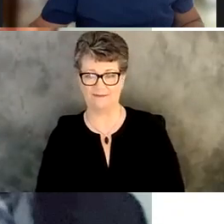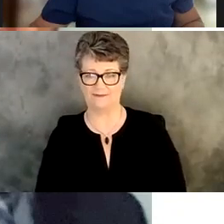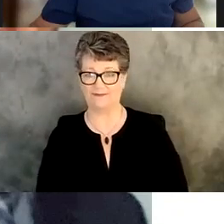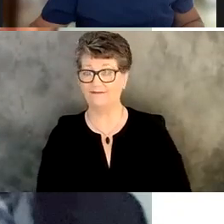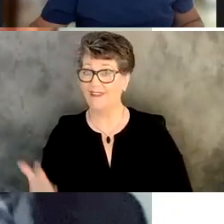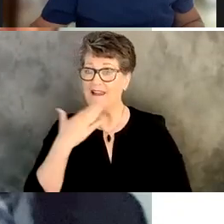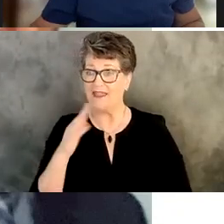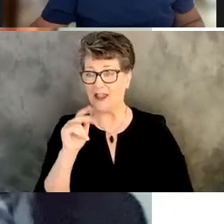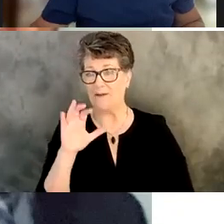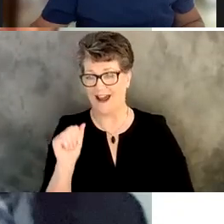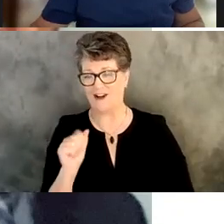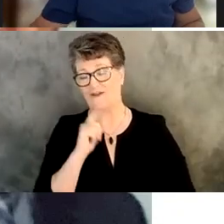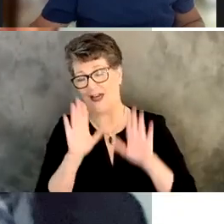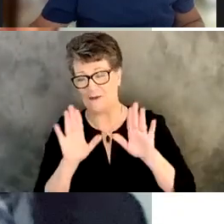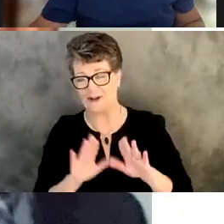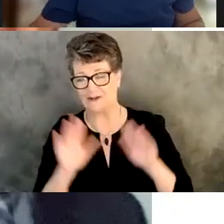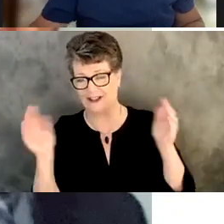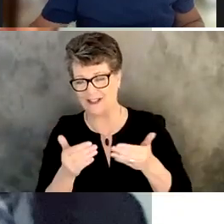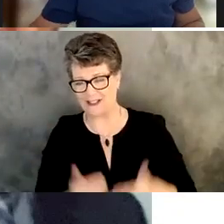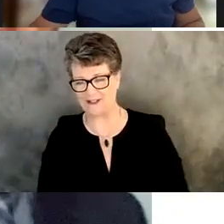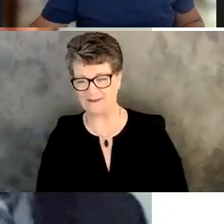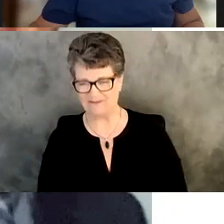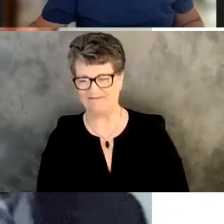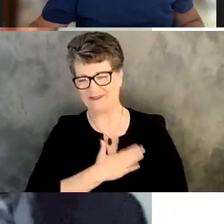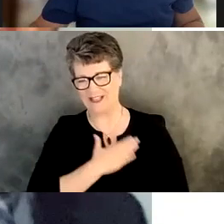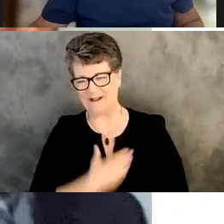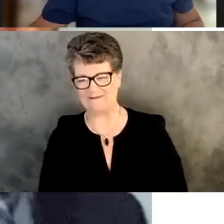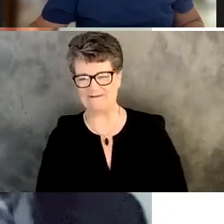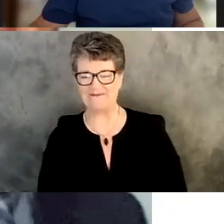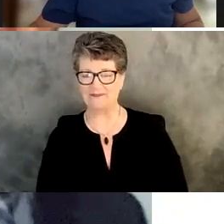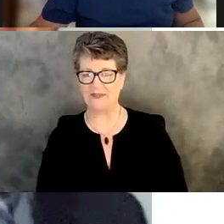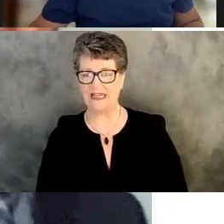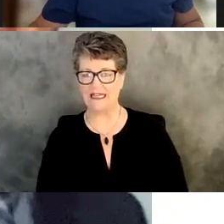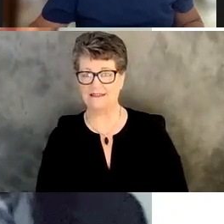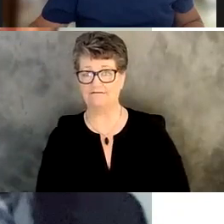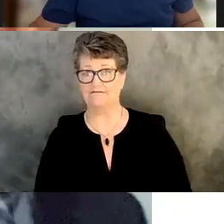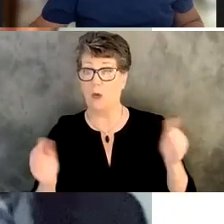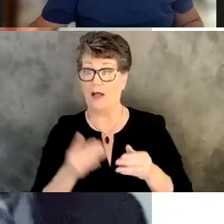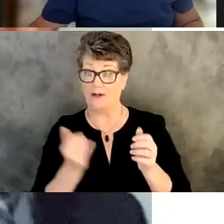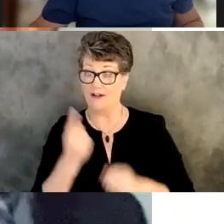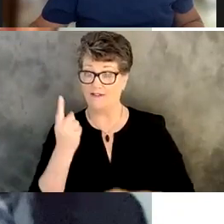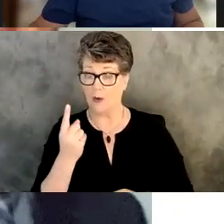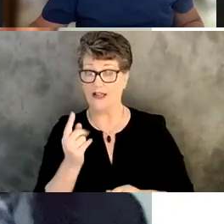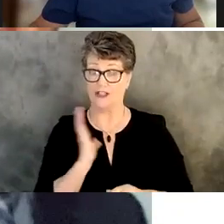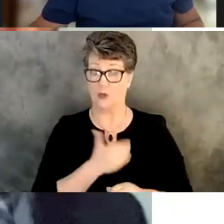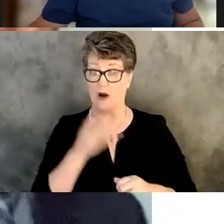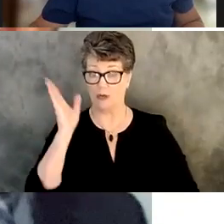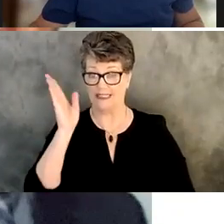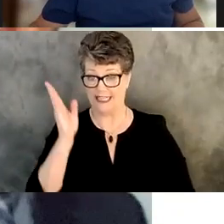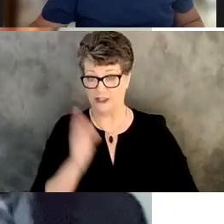Thank you, Monica, for that wonderful introduction. I appreciate it. Welcome, everybody, to our